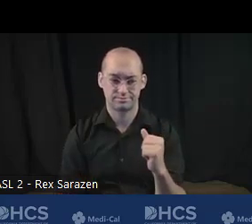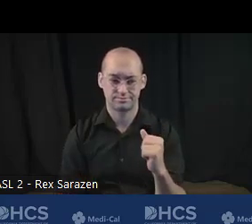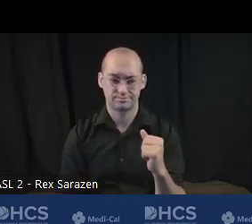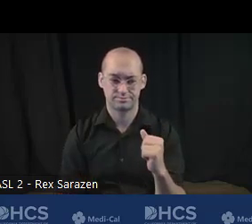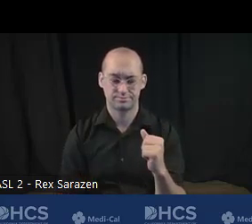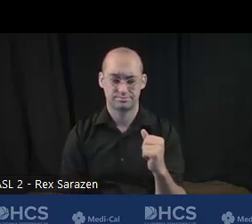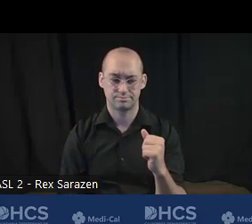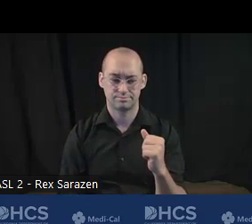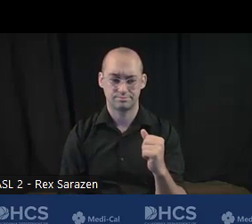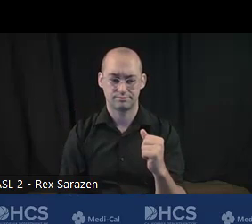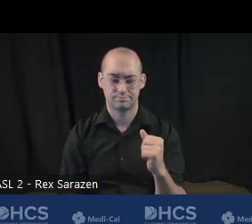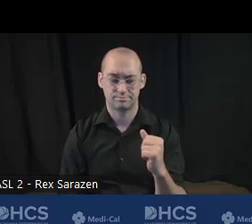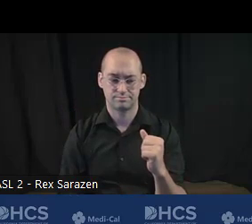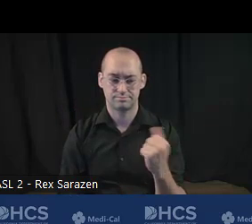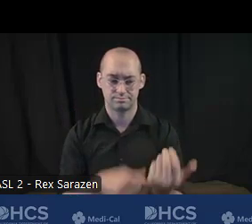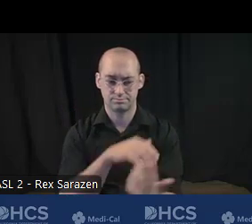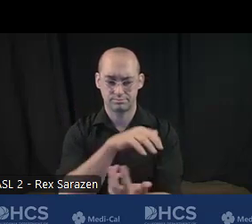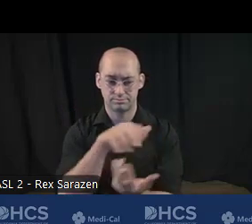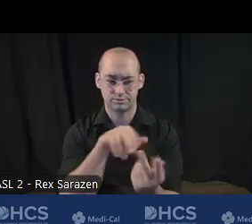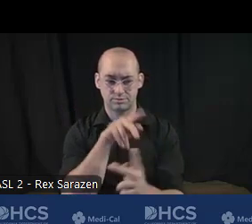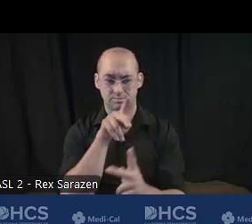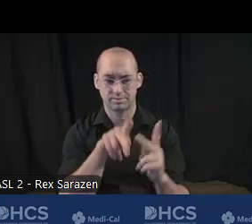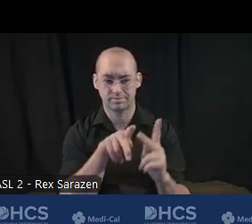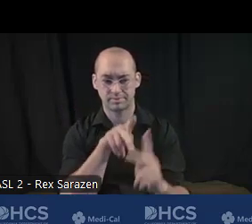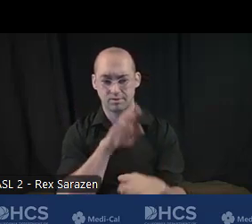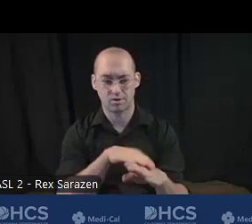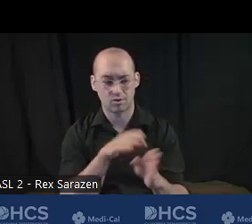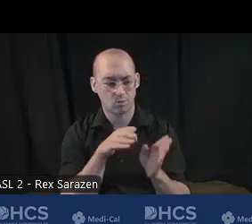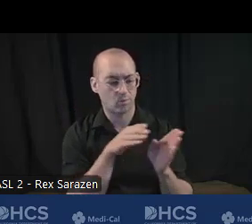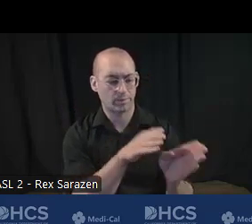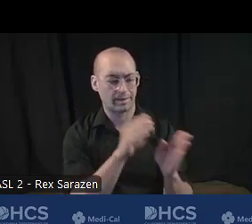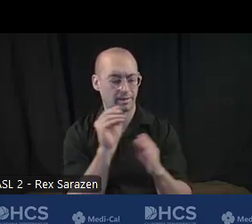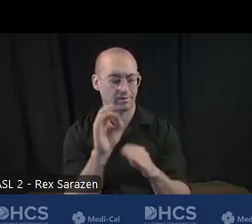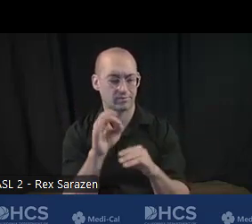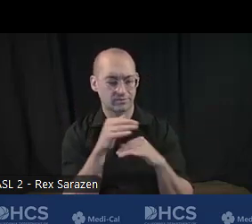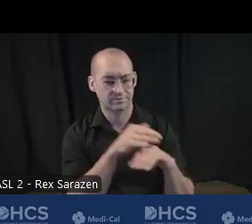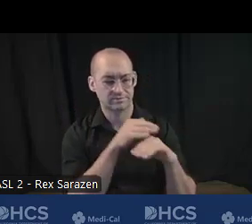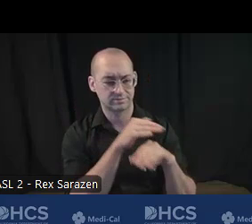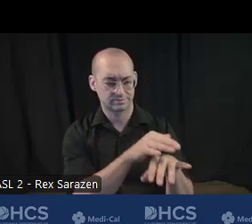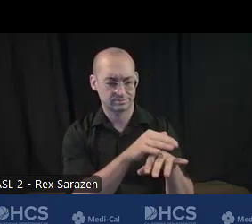to engage stakeholders on the direction of managed care integration and the multi-year roadmap.